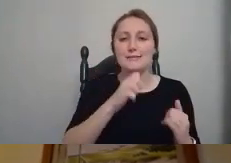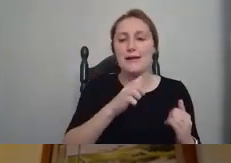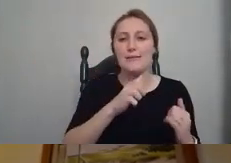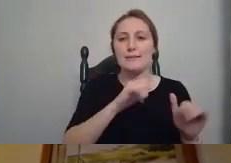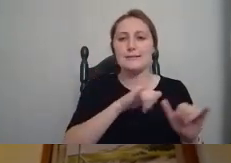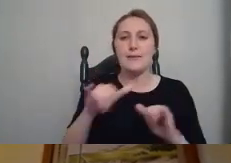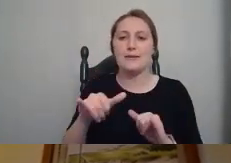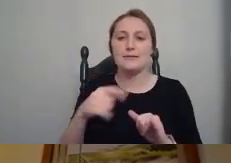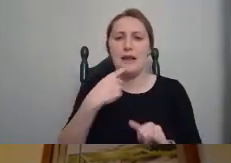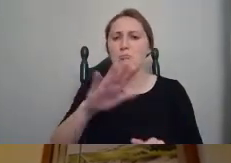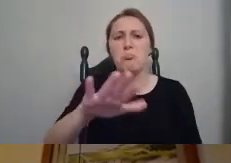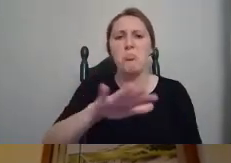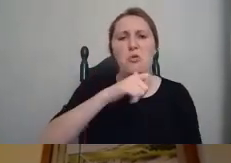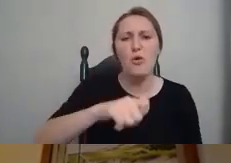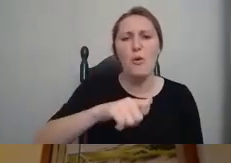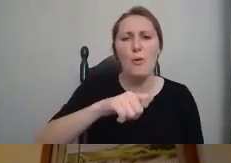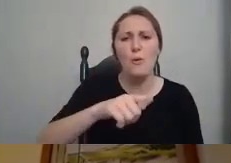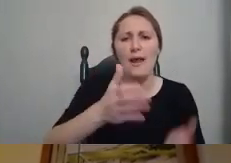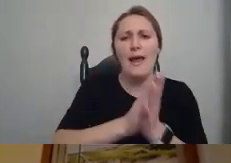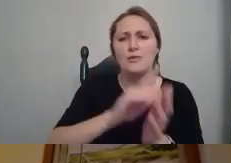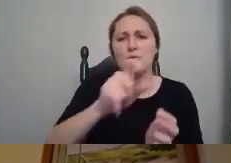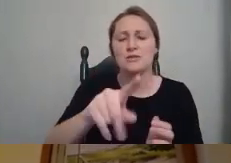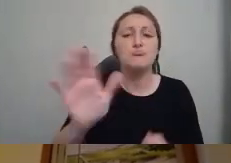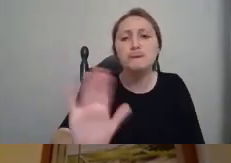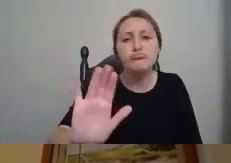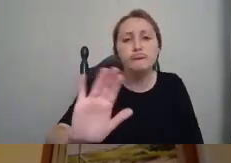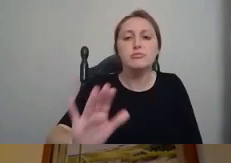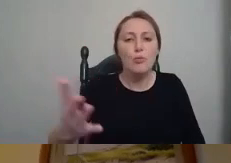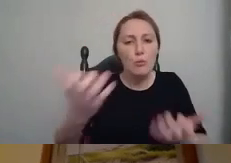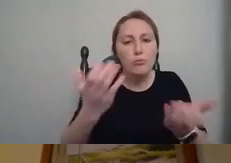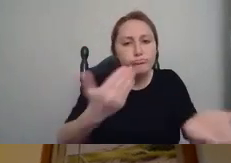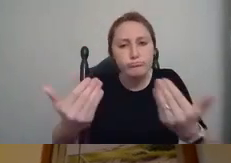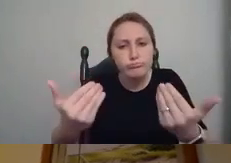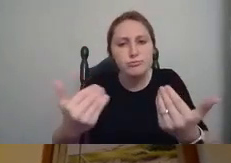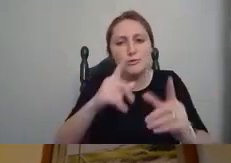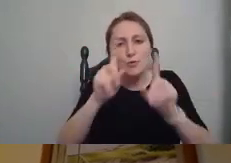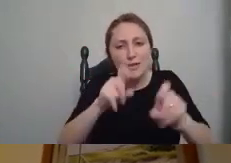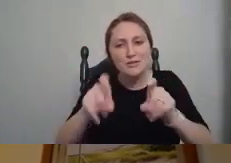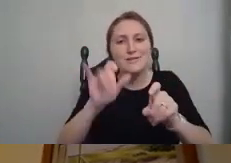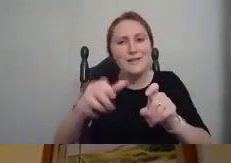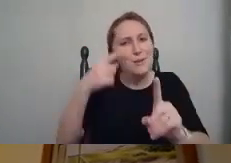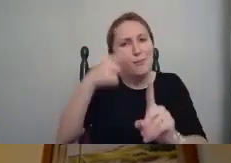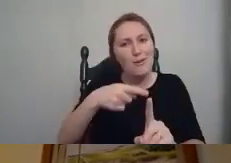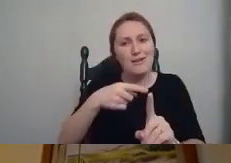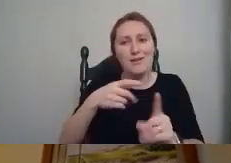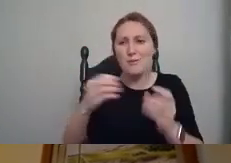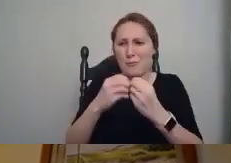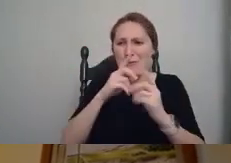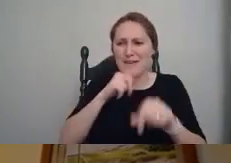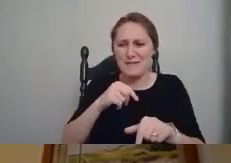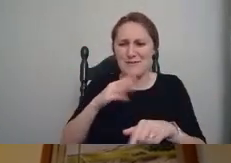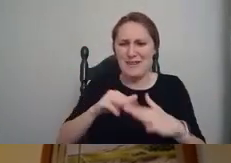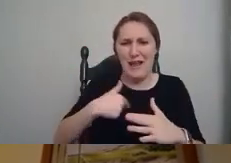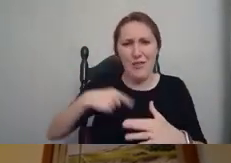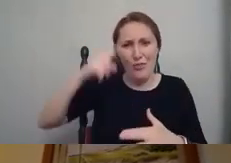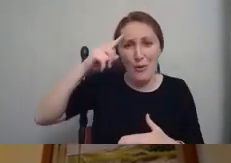ask the questions. We want the questions. That was the point of today. We were able to get way more answers than I thought. Probably not